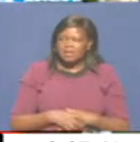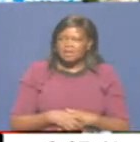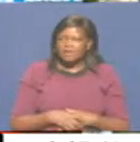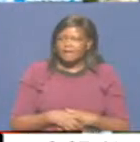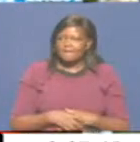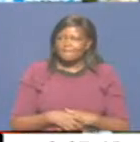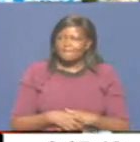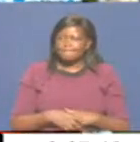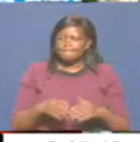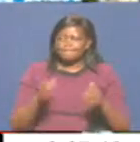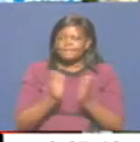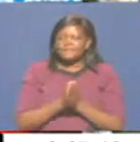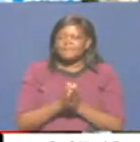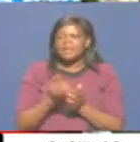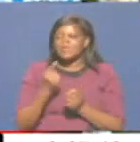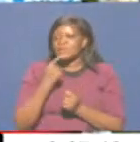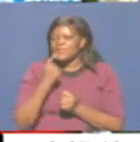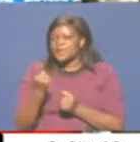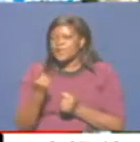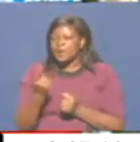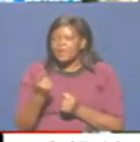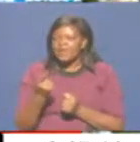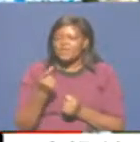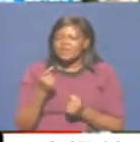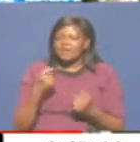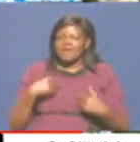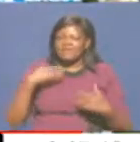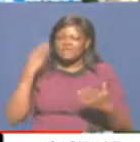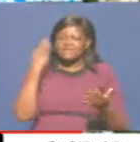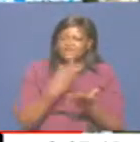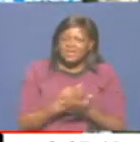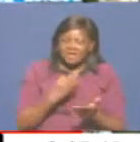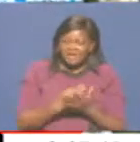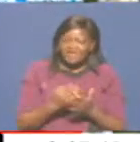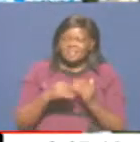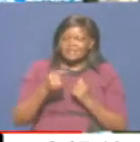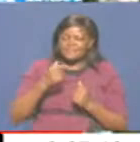and Musee Moi had faith in me. They protected me